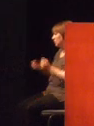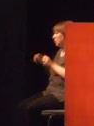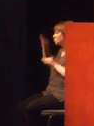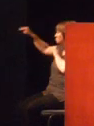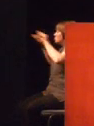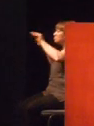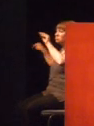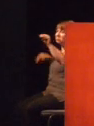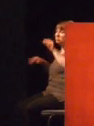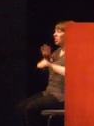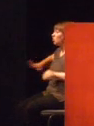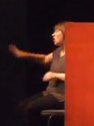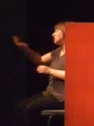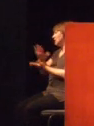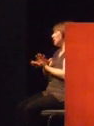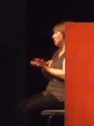campus.